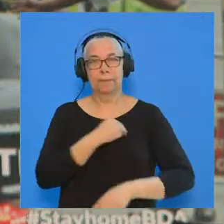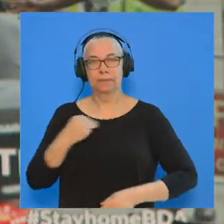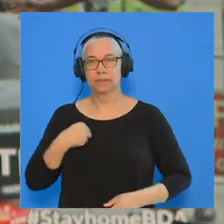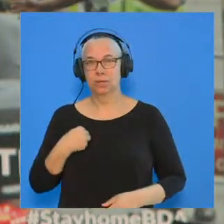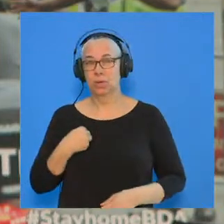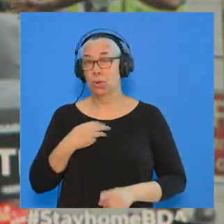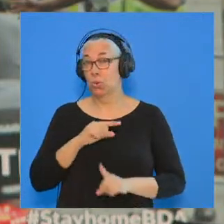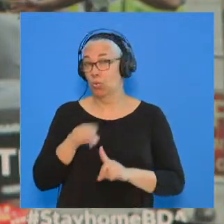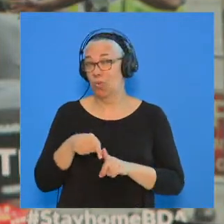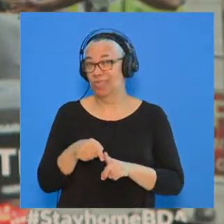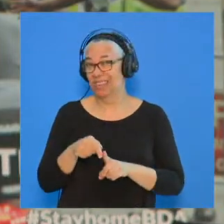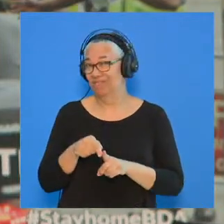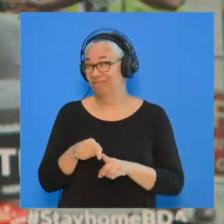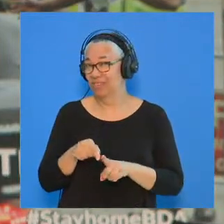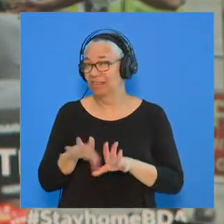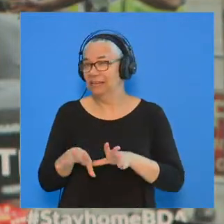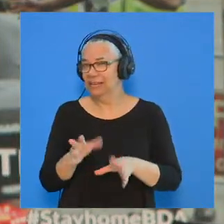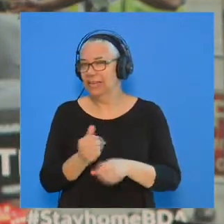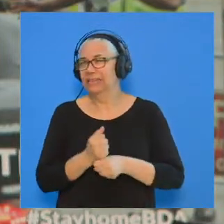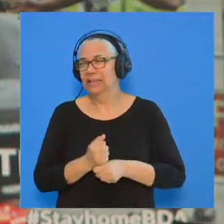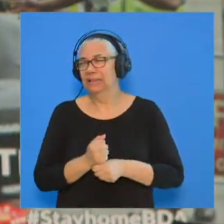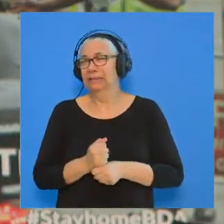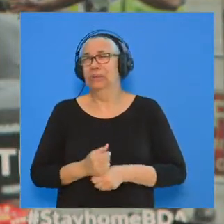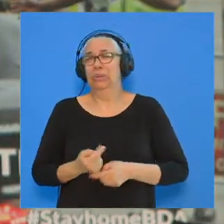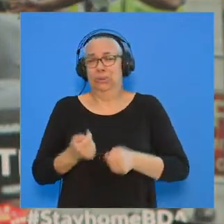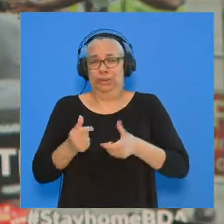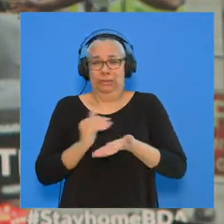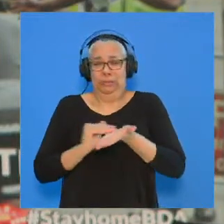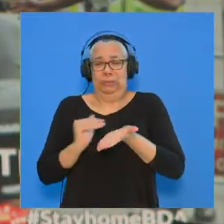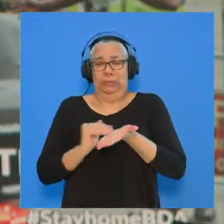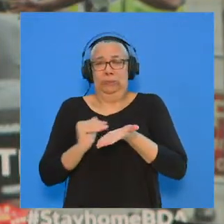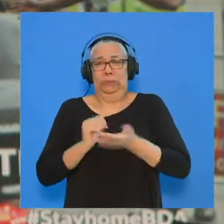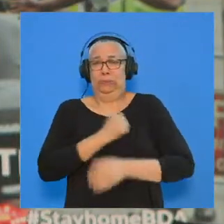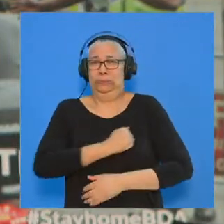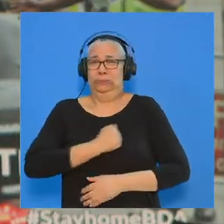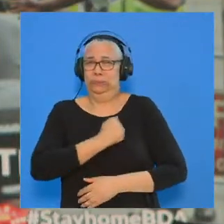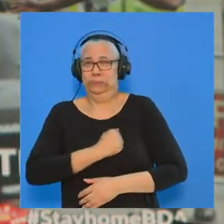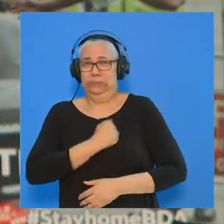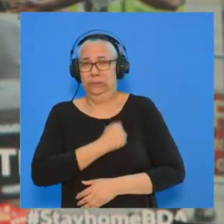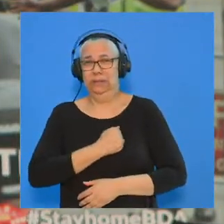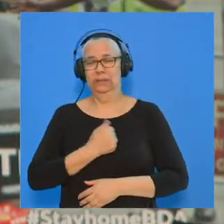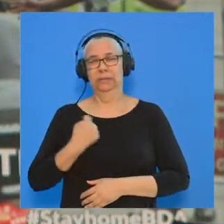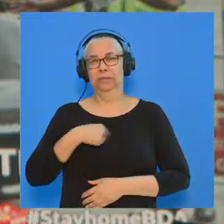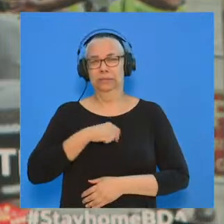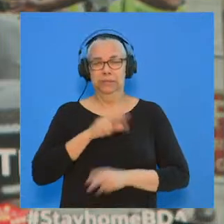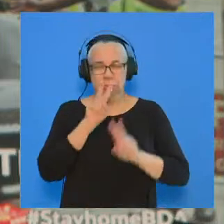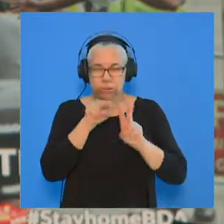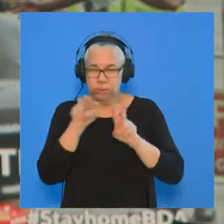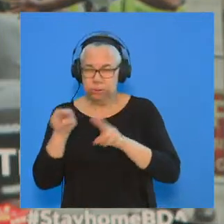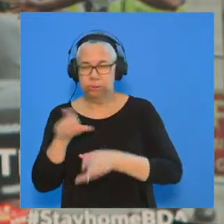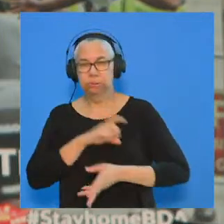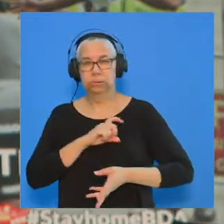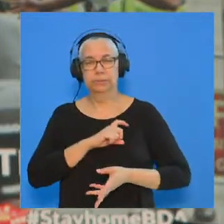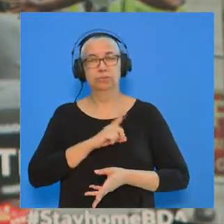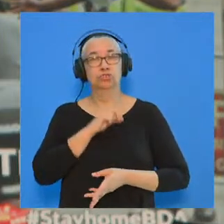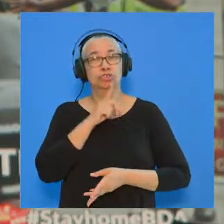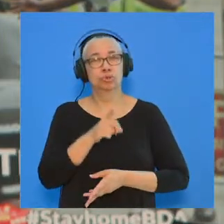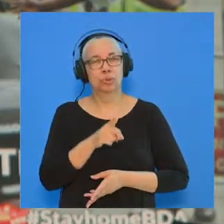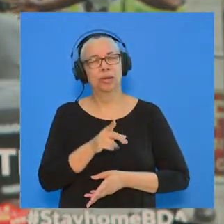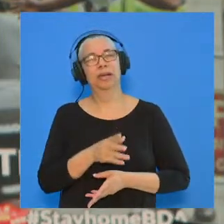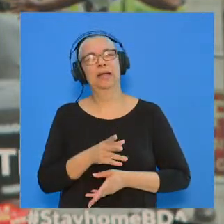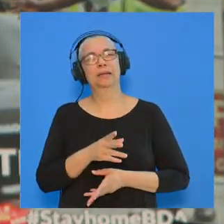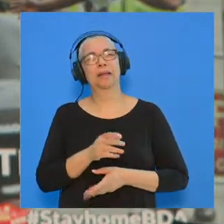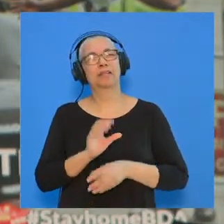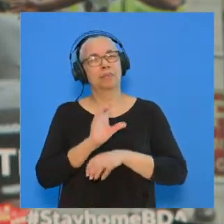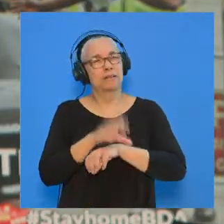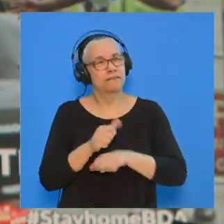reticent and asking for forgiveness. And so these are things that we are policing and in making sure the enforcement is taking place. We're just urging people to follow the